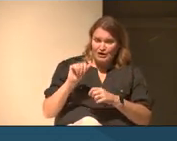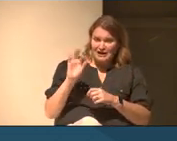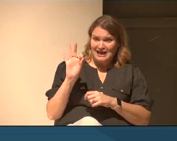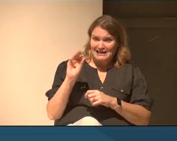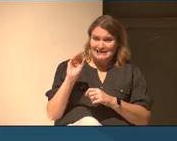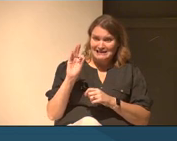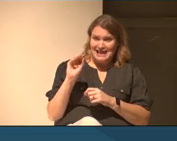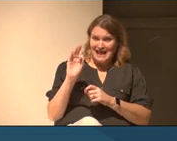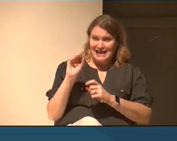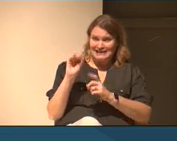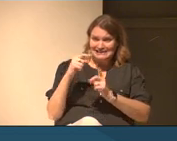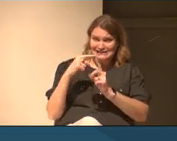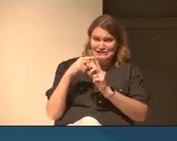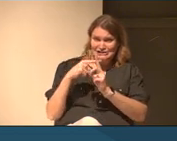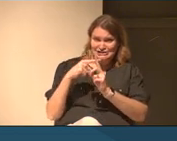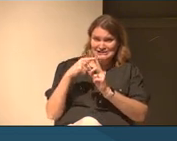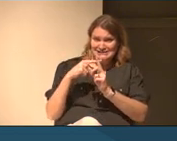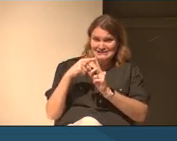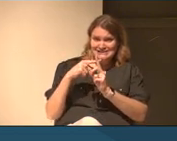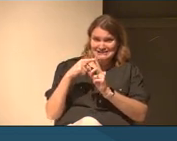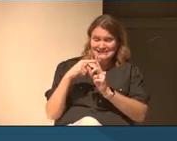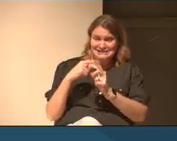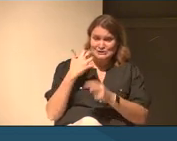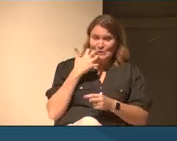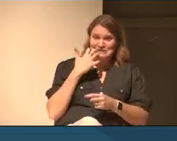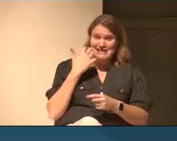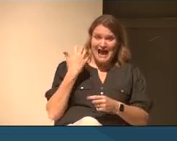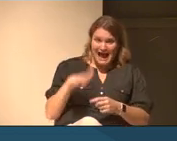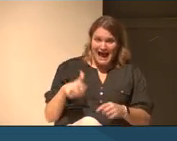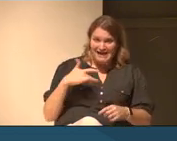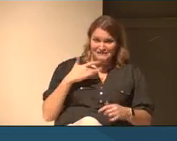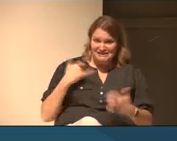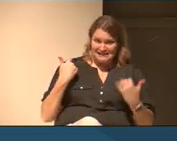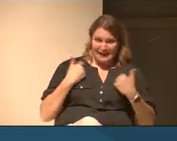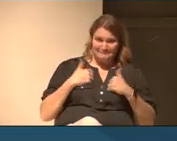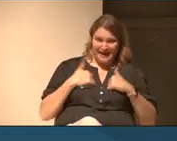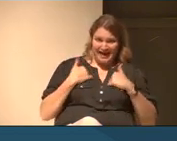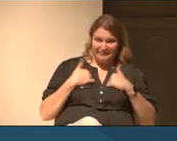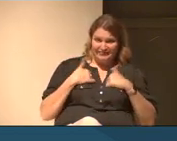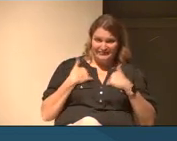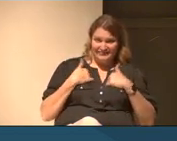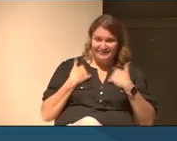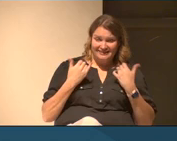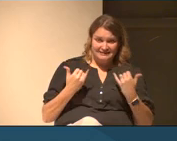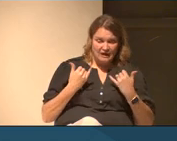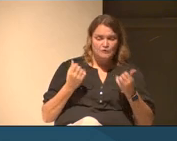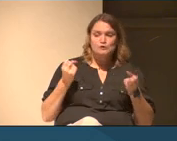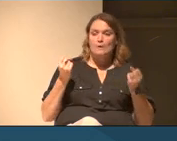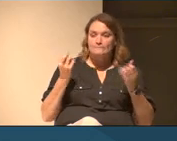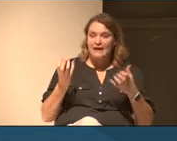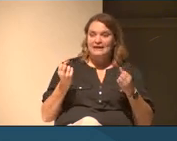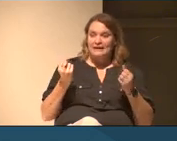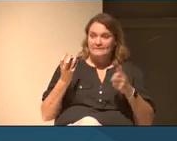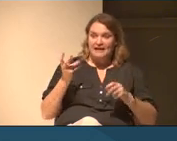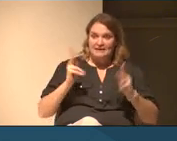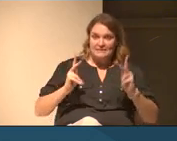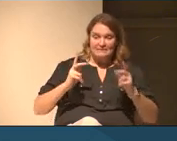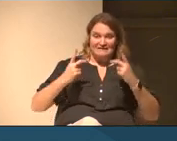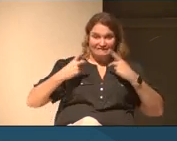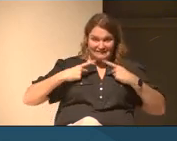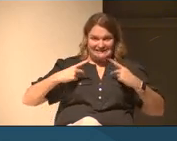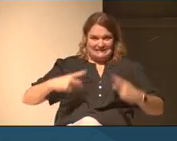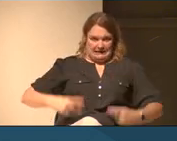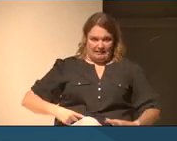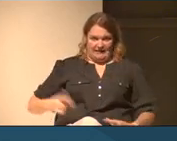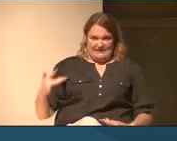is in the realm of 90 degrees Fahrenheit, so it's like a hot bath at this point. So for many, many people, they're actually physically experiencing the